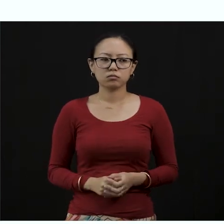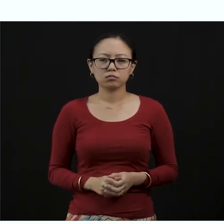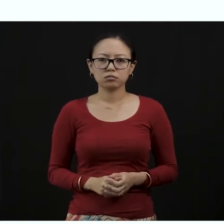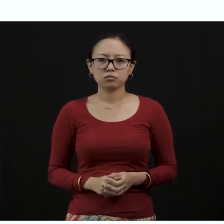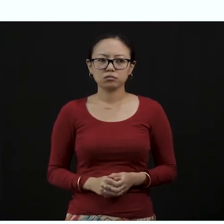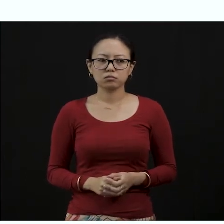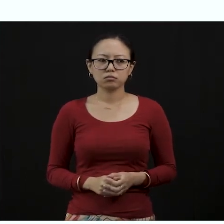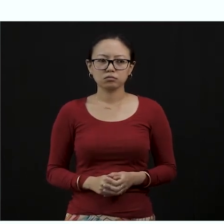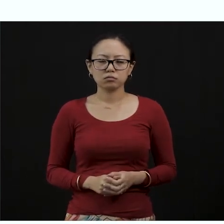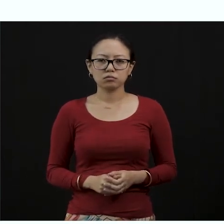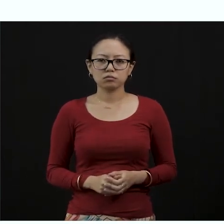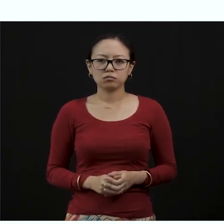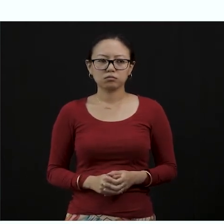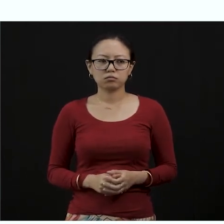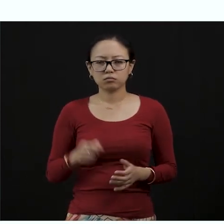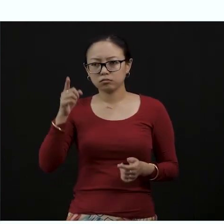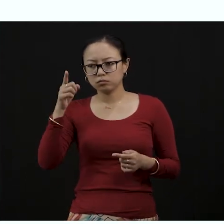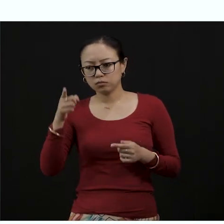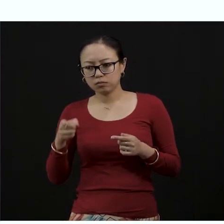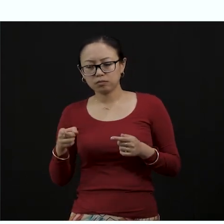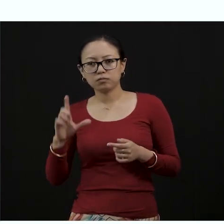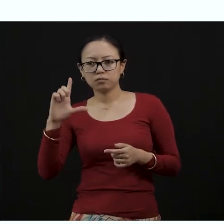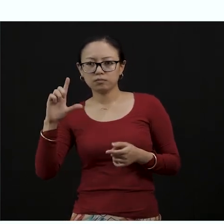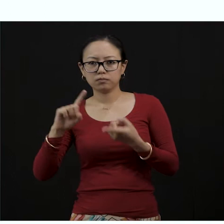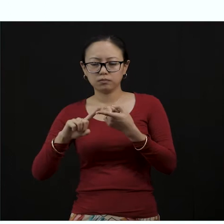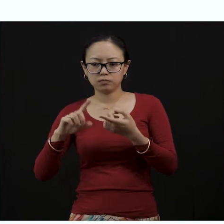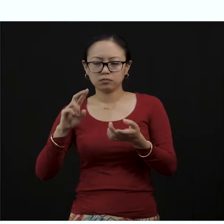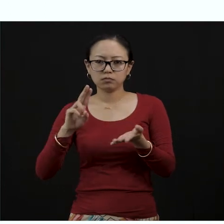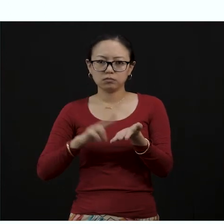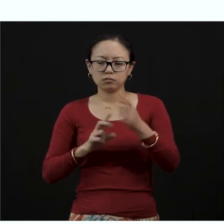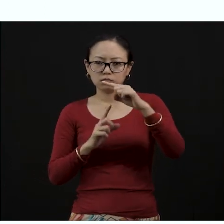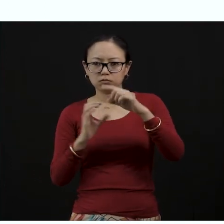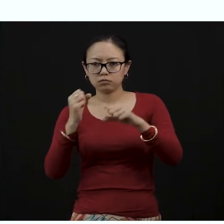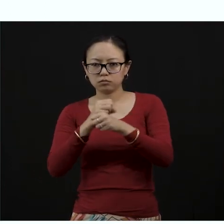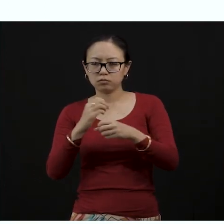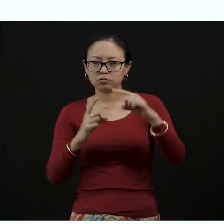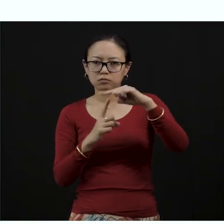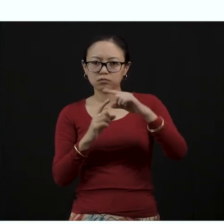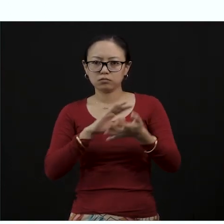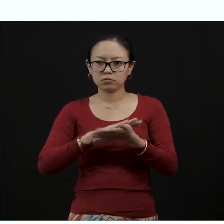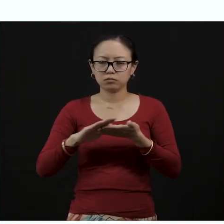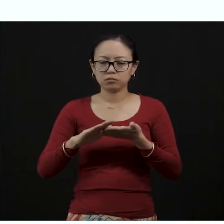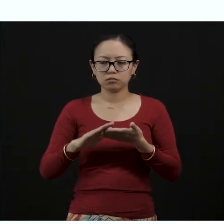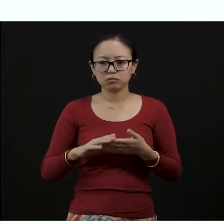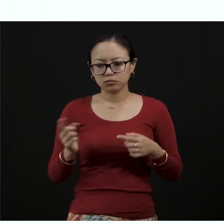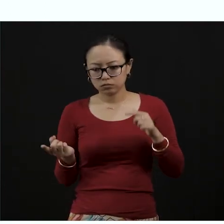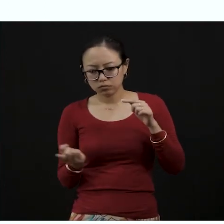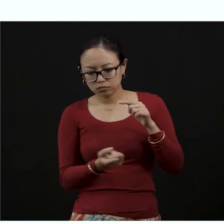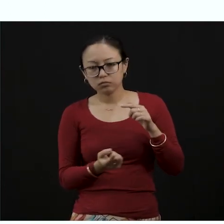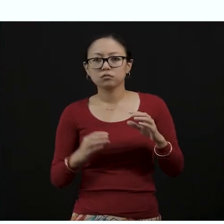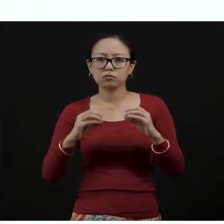have length and breadth, and only one face. Whereas I have one Rubik cube here, so you